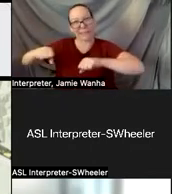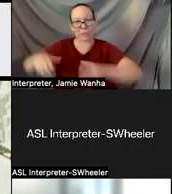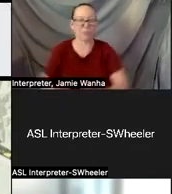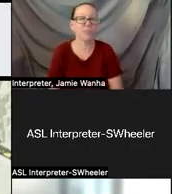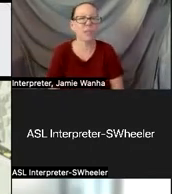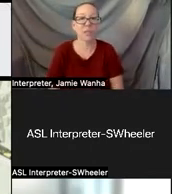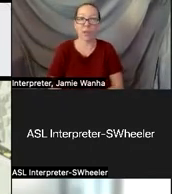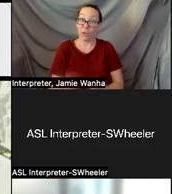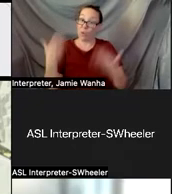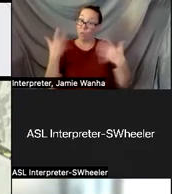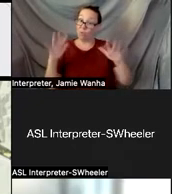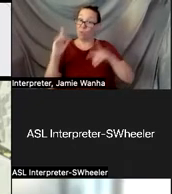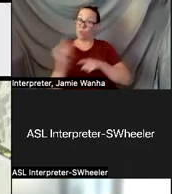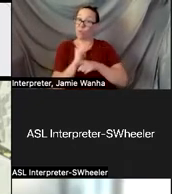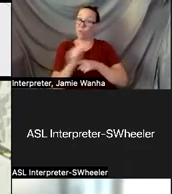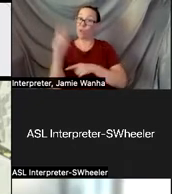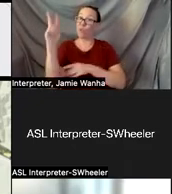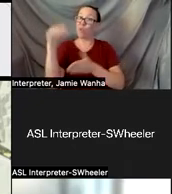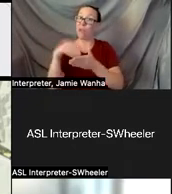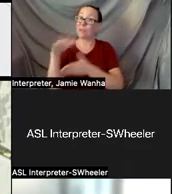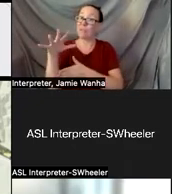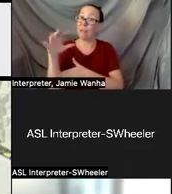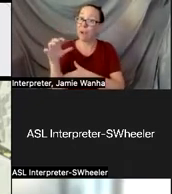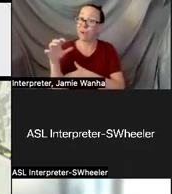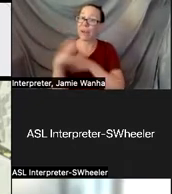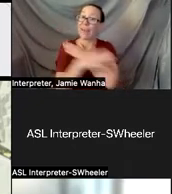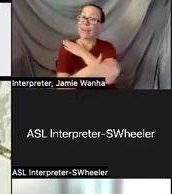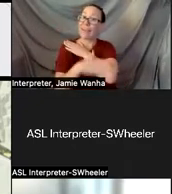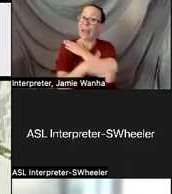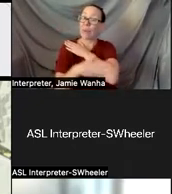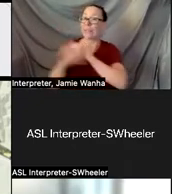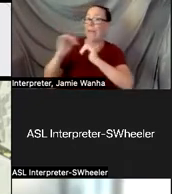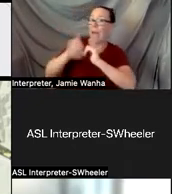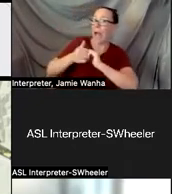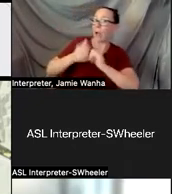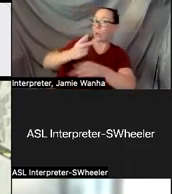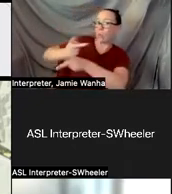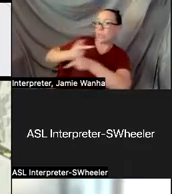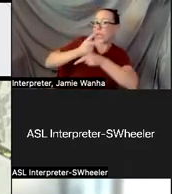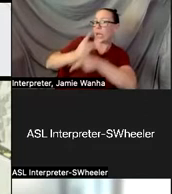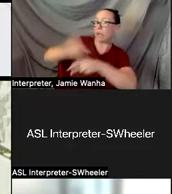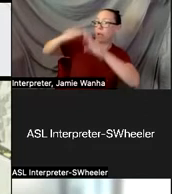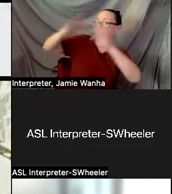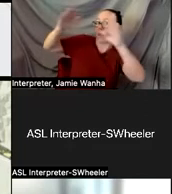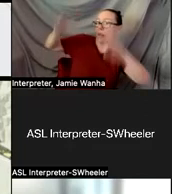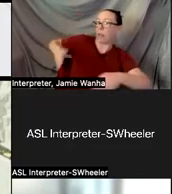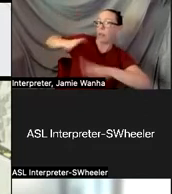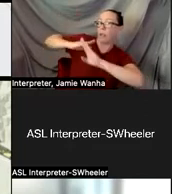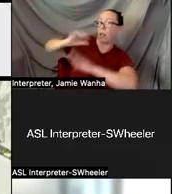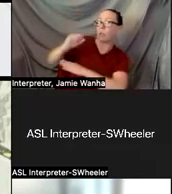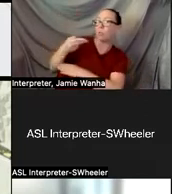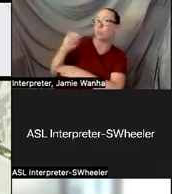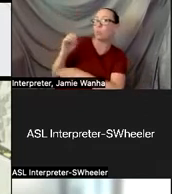over 2,500 county workers in areas like how to run a shelter, how to run a local assistance center.